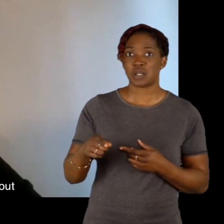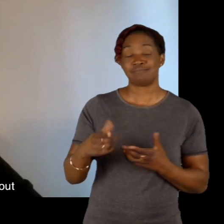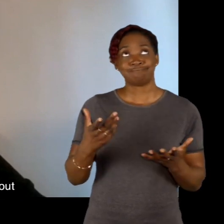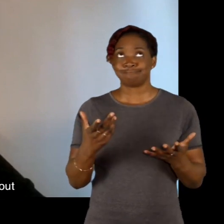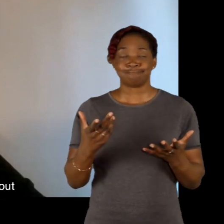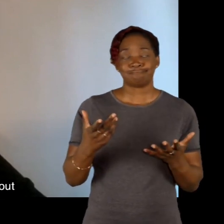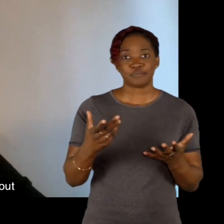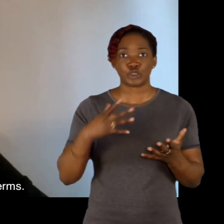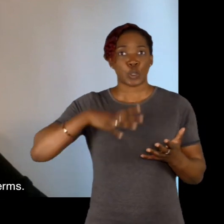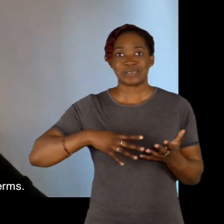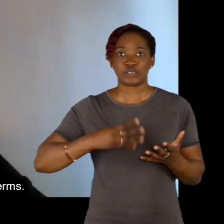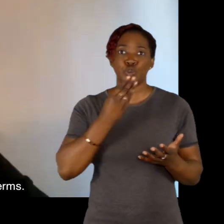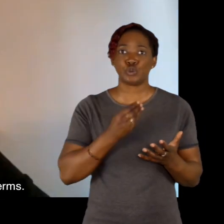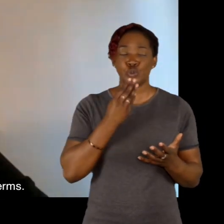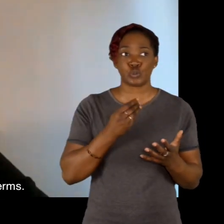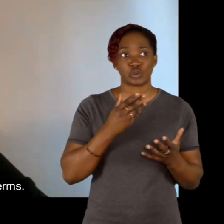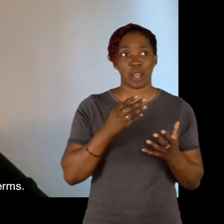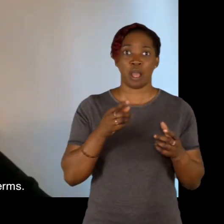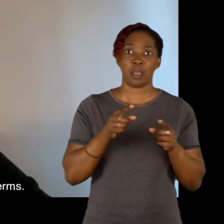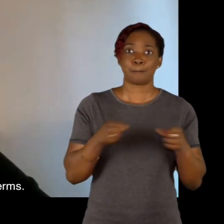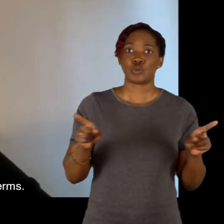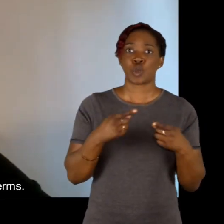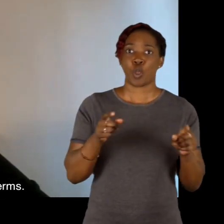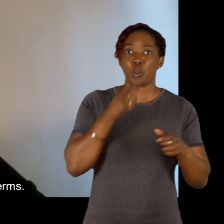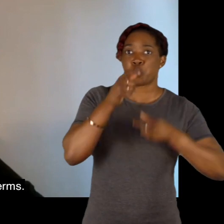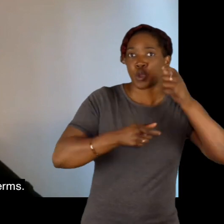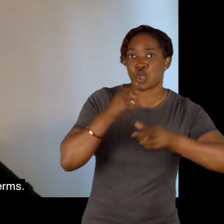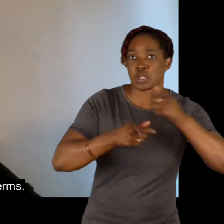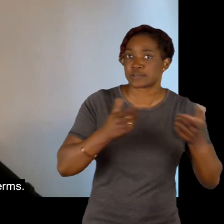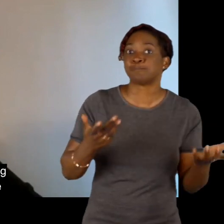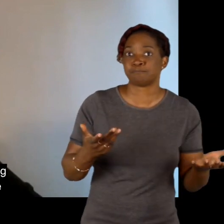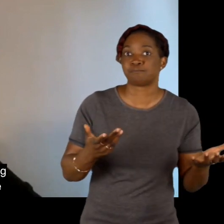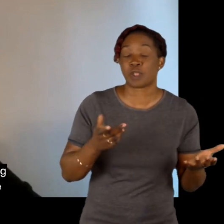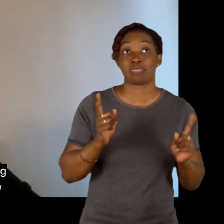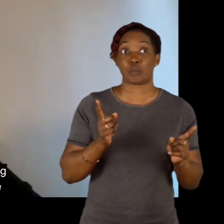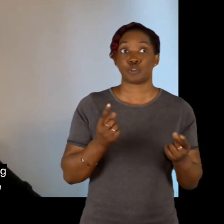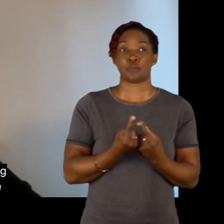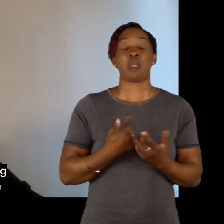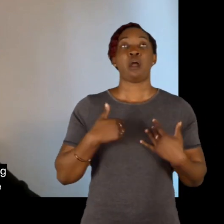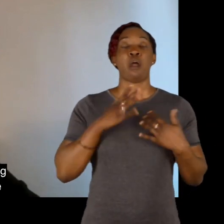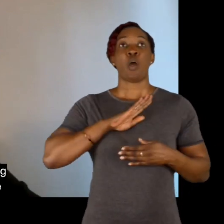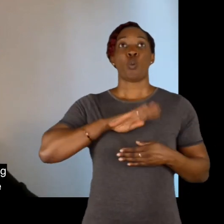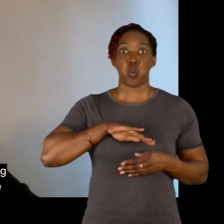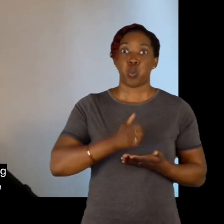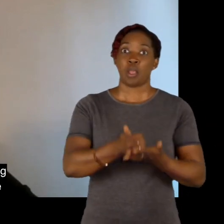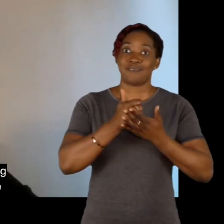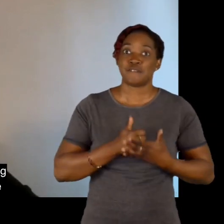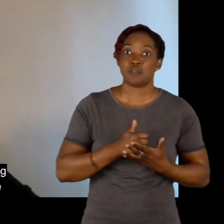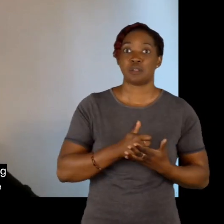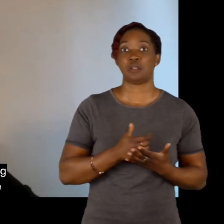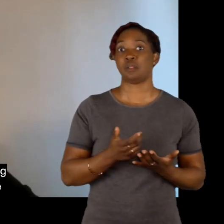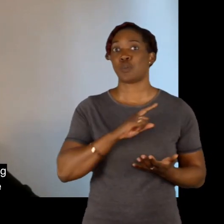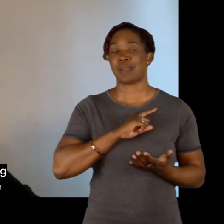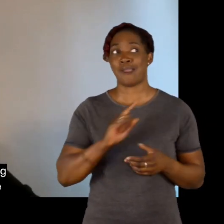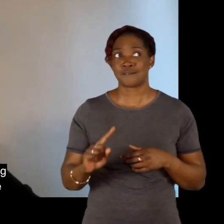about you don't need to use musical terms. That was definitely something that I found